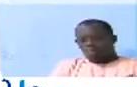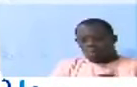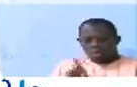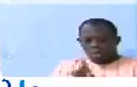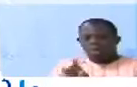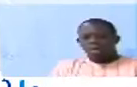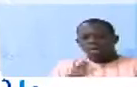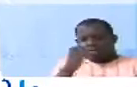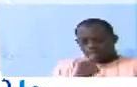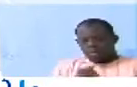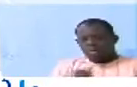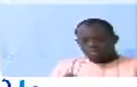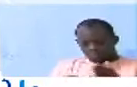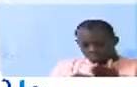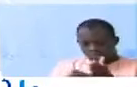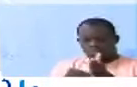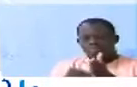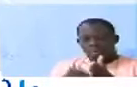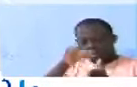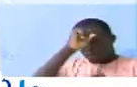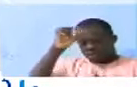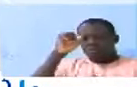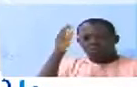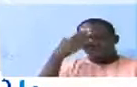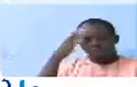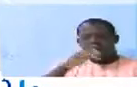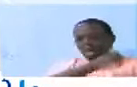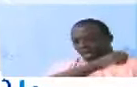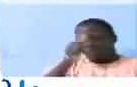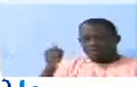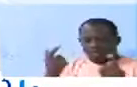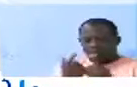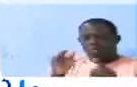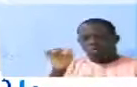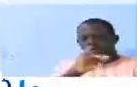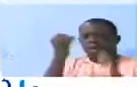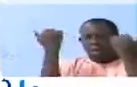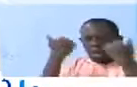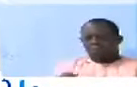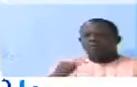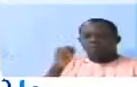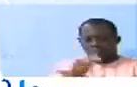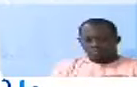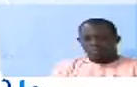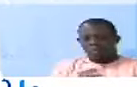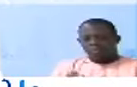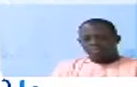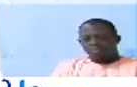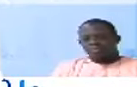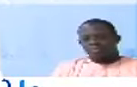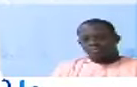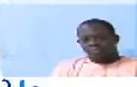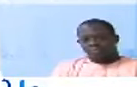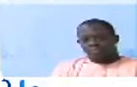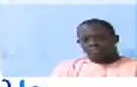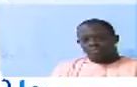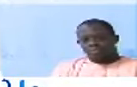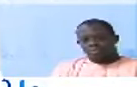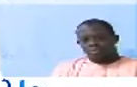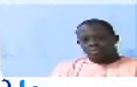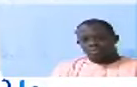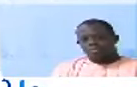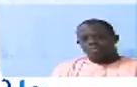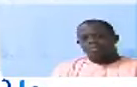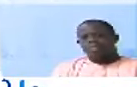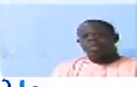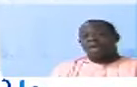ahead knows everything that has happened. Yara si janga moy janne Bubakar Baye manya minke nga ufana be